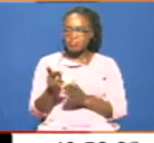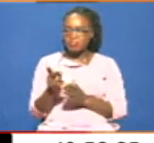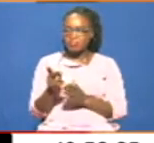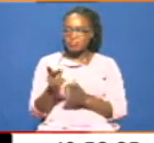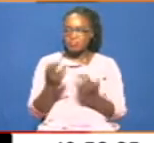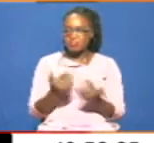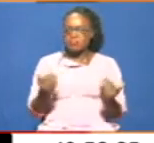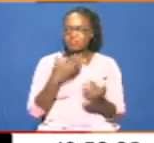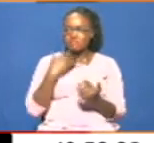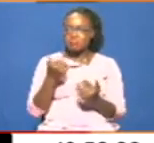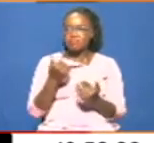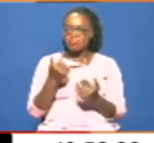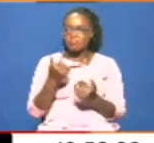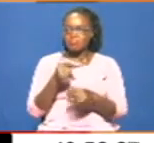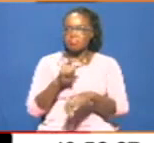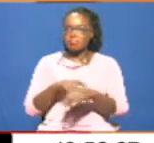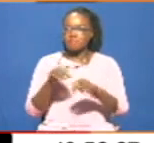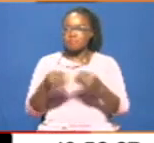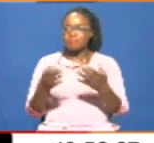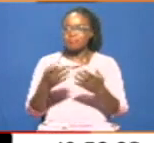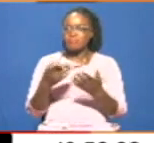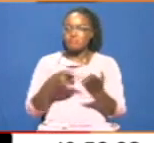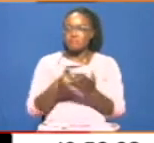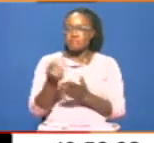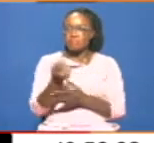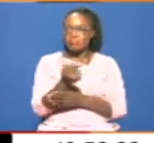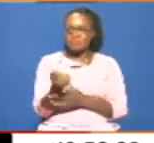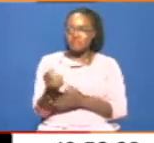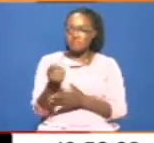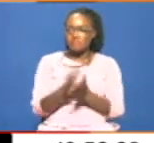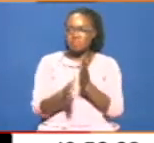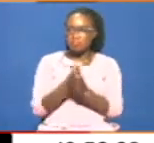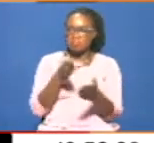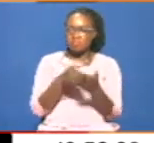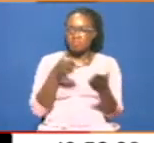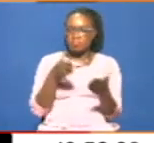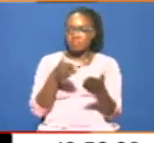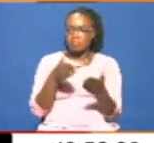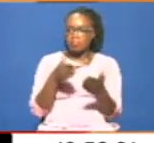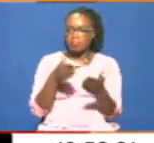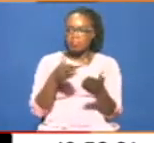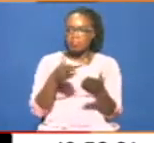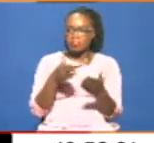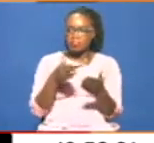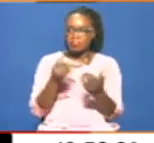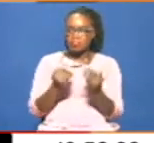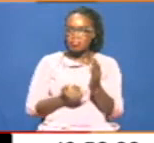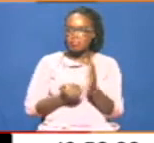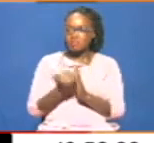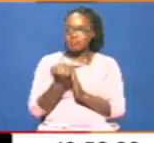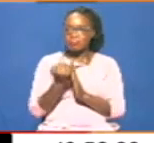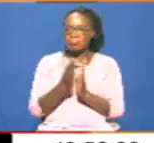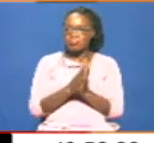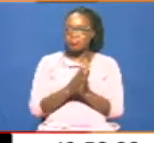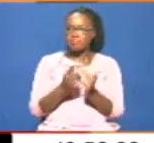want and you're given ample time to pay in small installments without prohibitive interest rates, you will take it